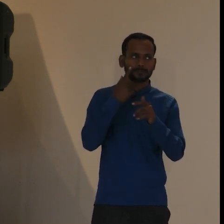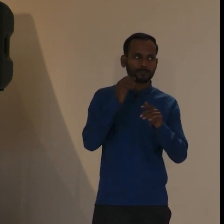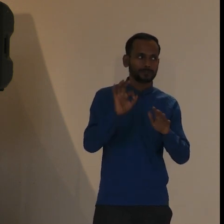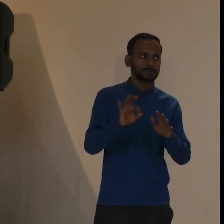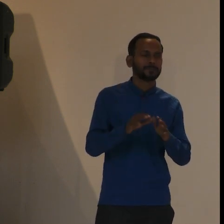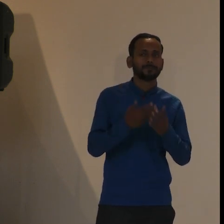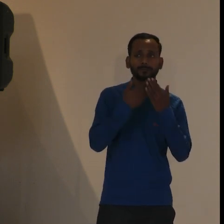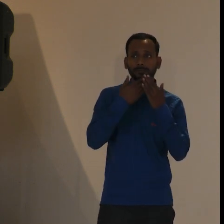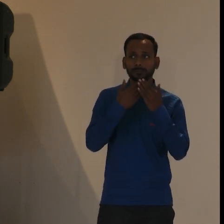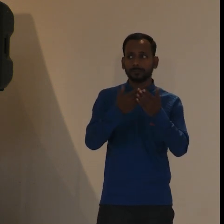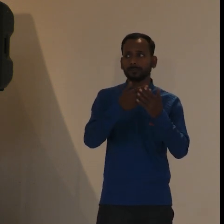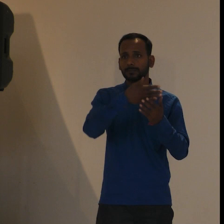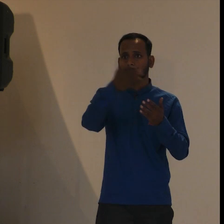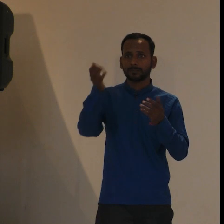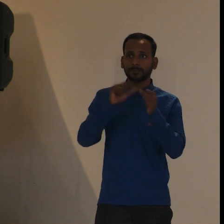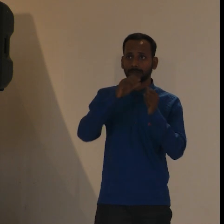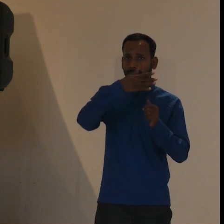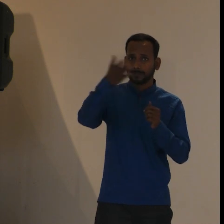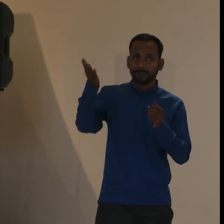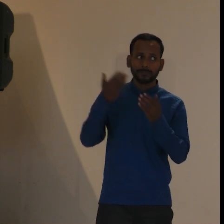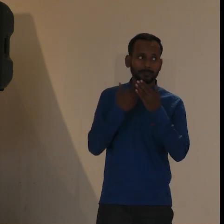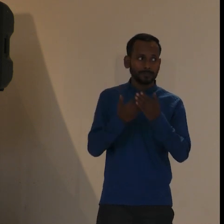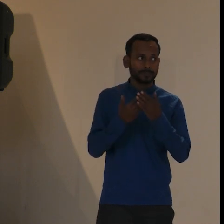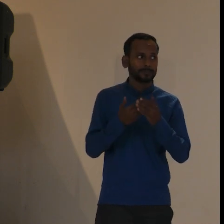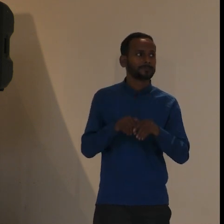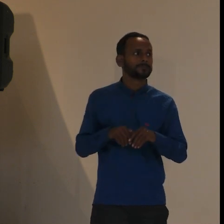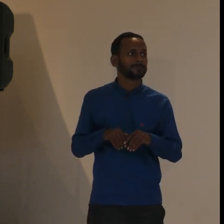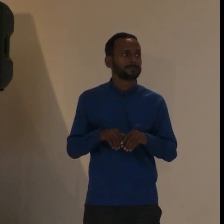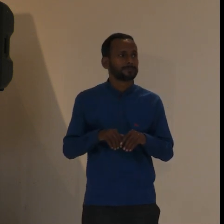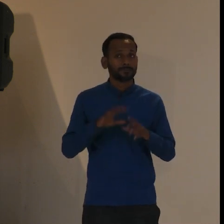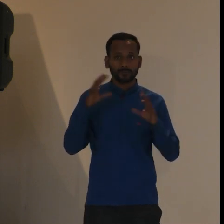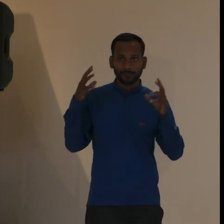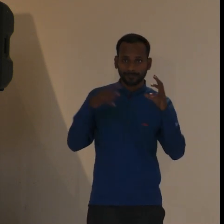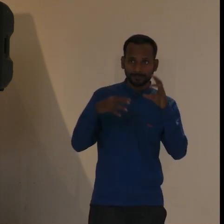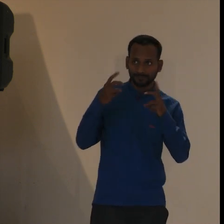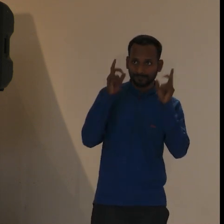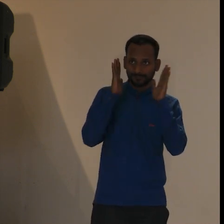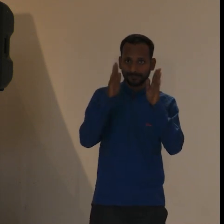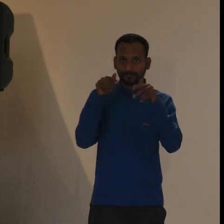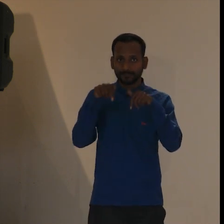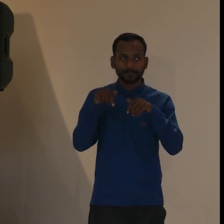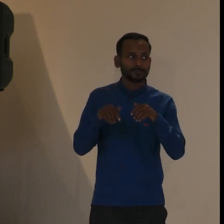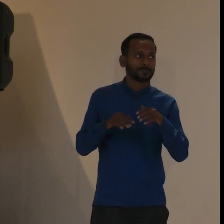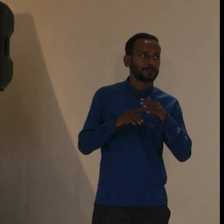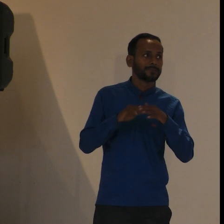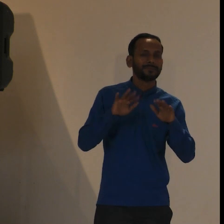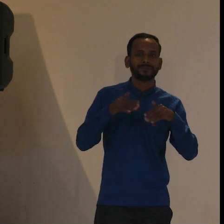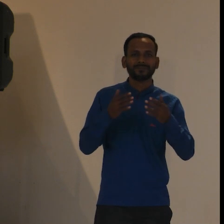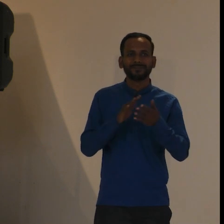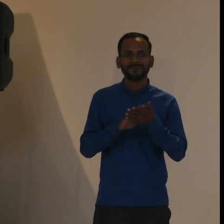Thank you so much, and thank you for everybody who engaged with us. And despite 8 seconds, I think we did very